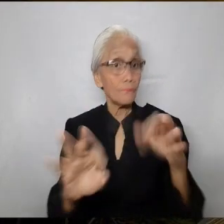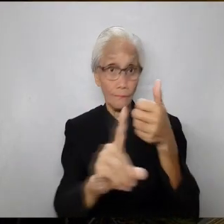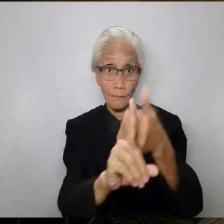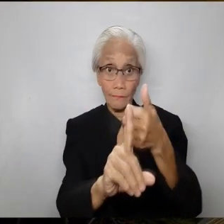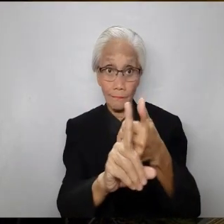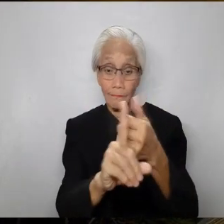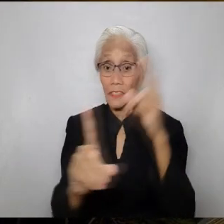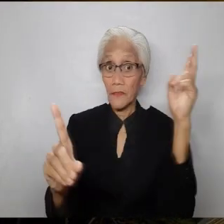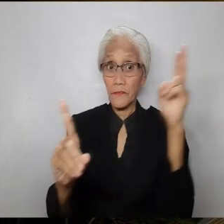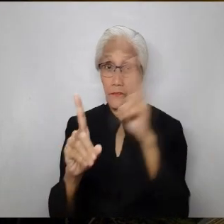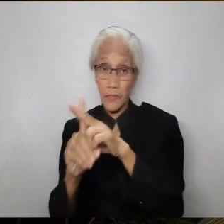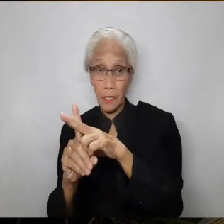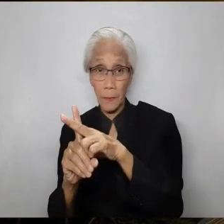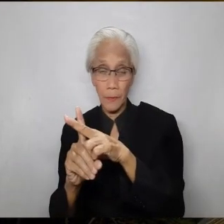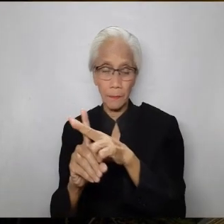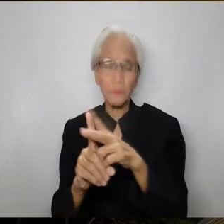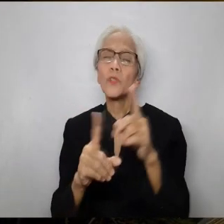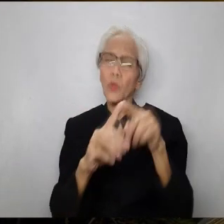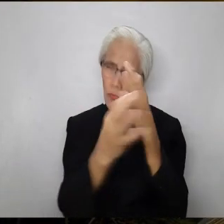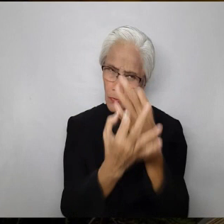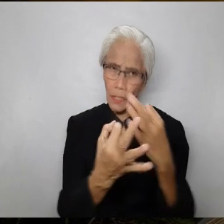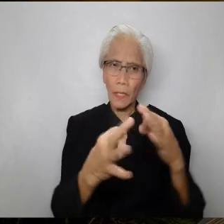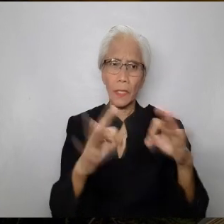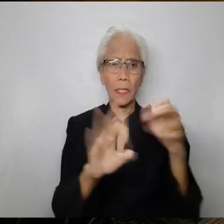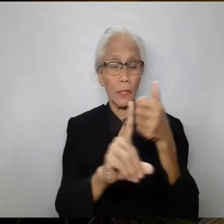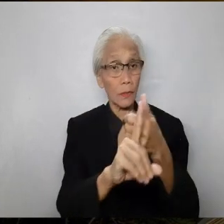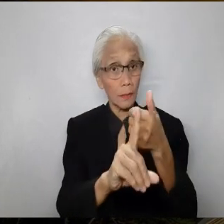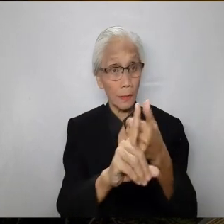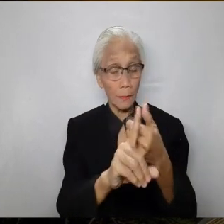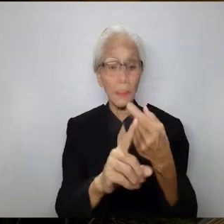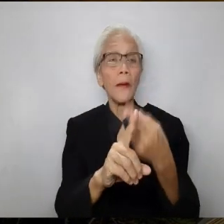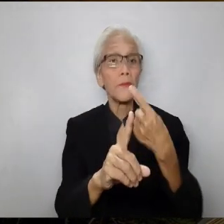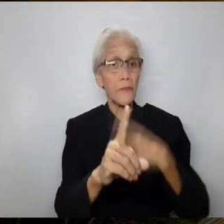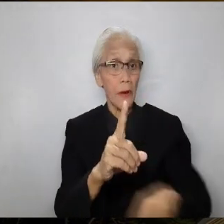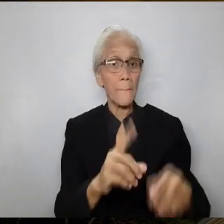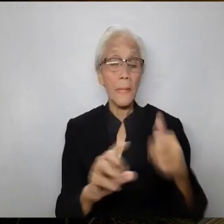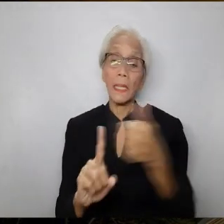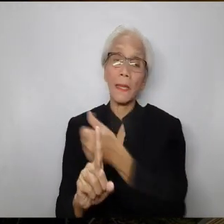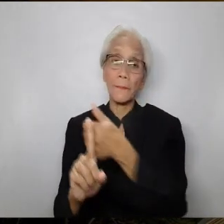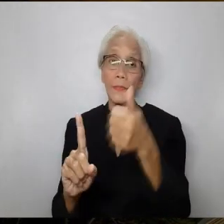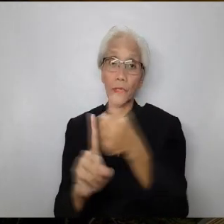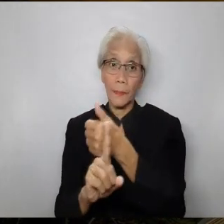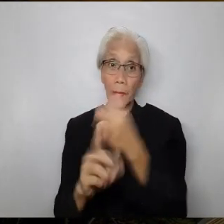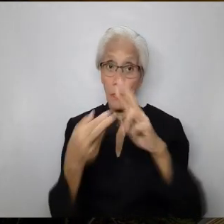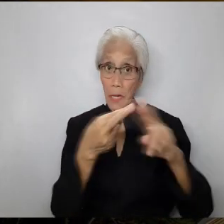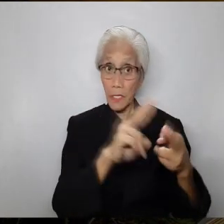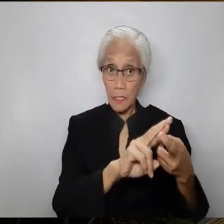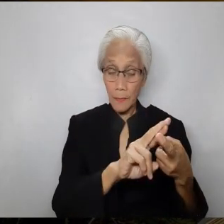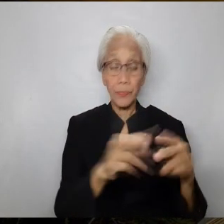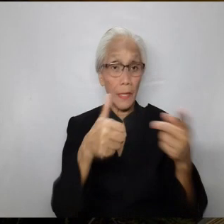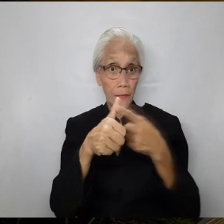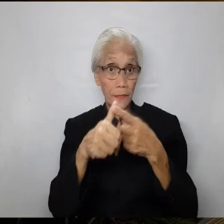you can take to free yourself from victimhood, to free yourself from this